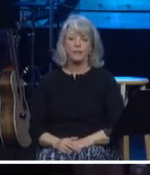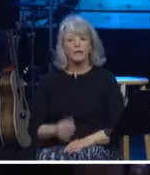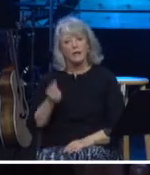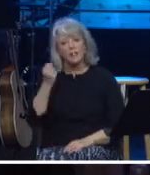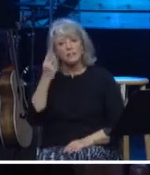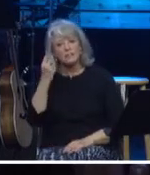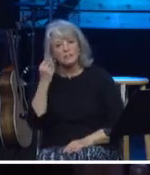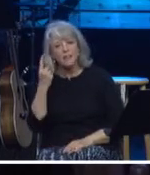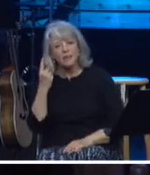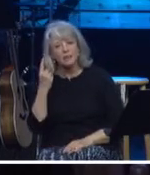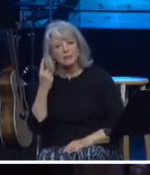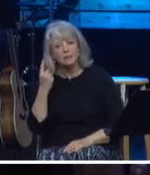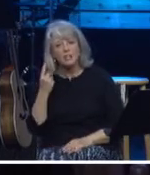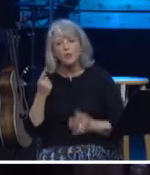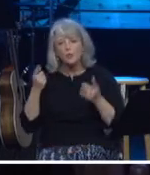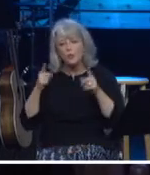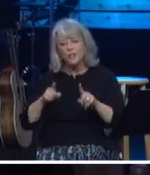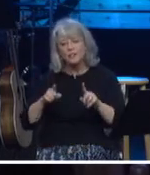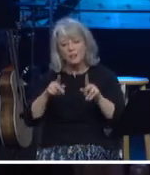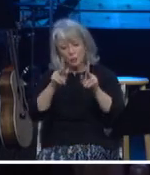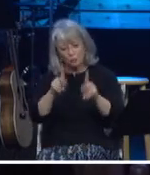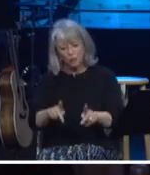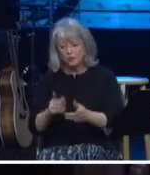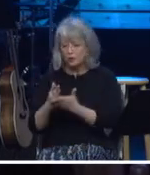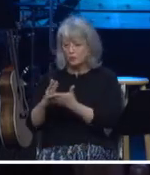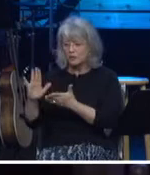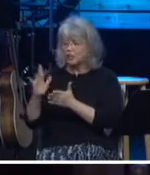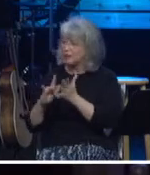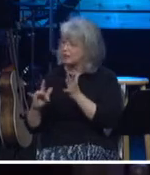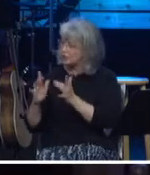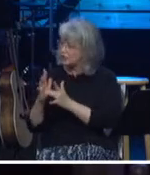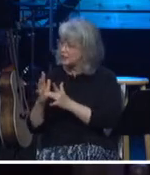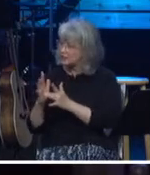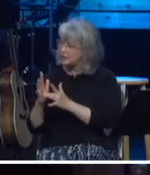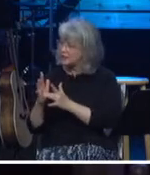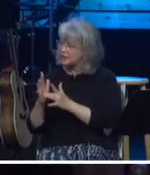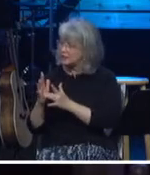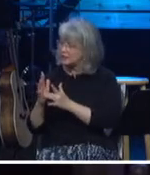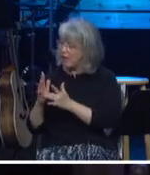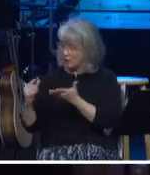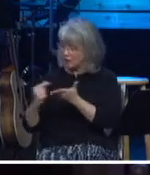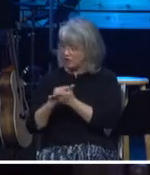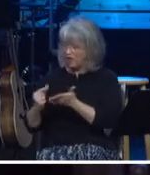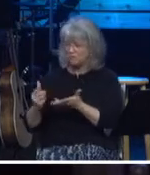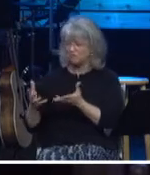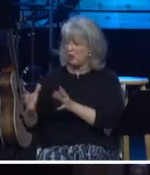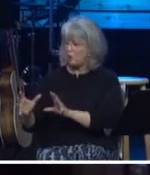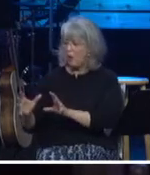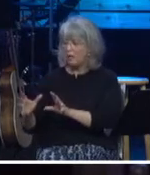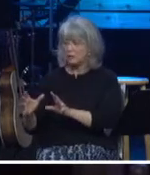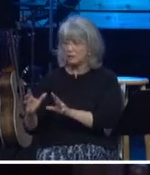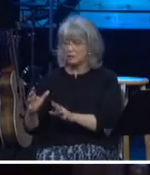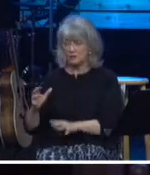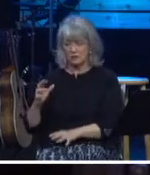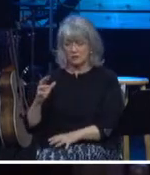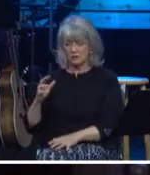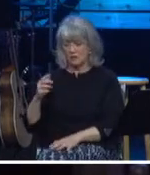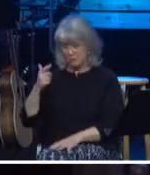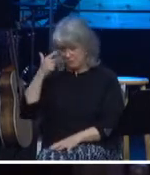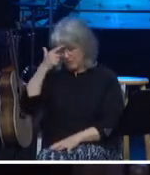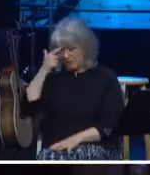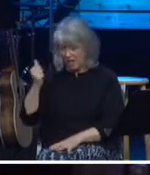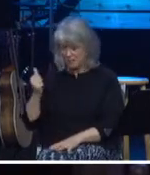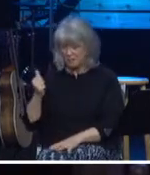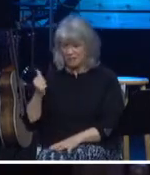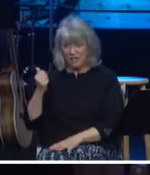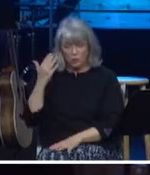Understand that when someone rejects Jesus, when someone rejects the gospel, it's not because of a lack of information